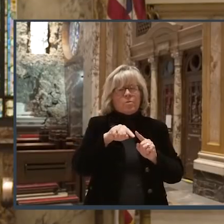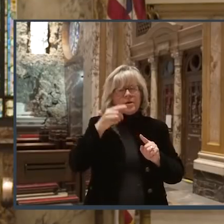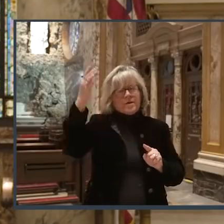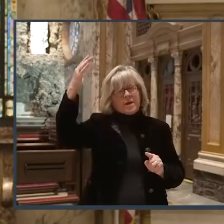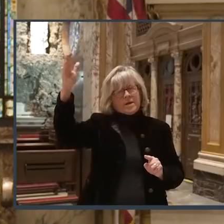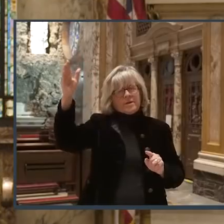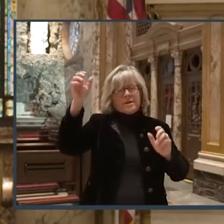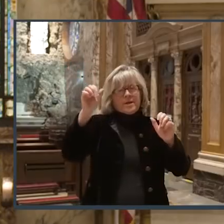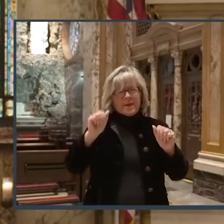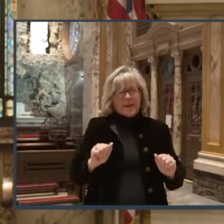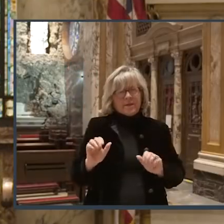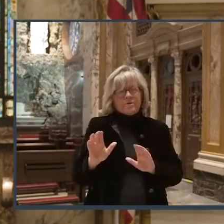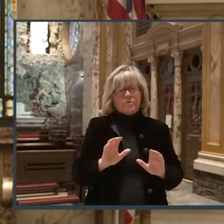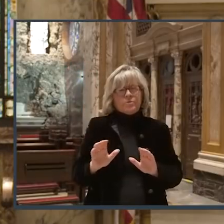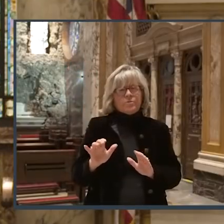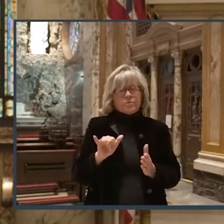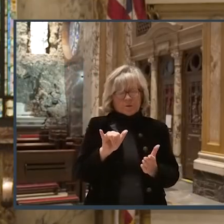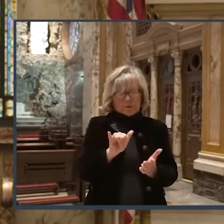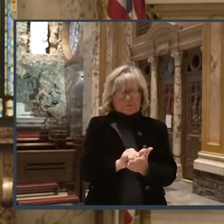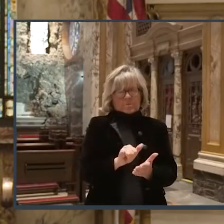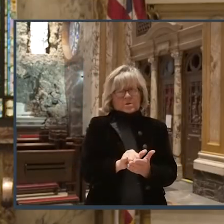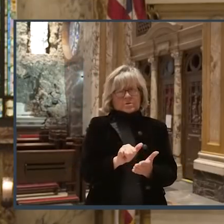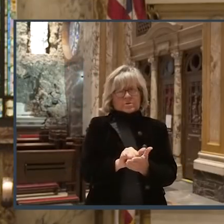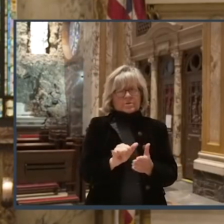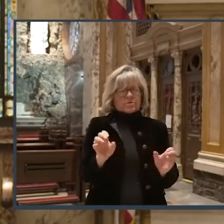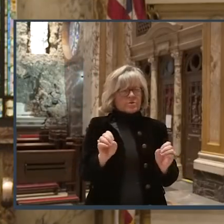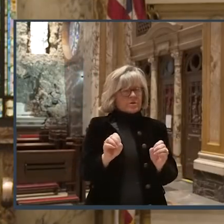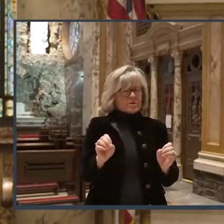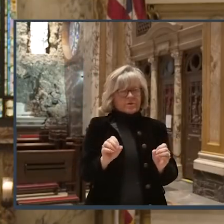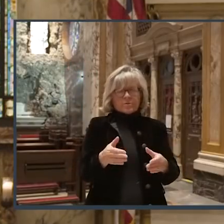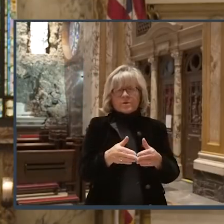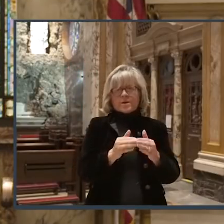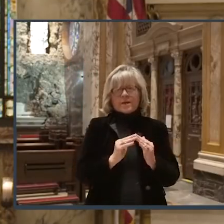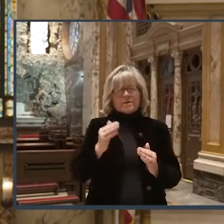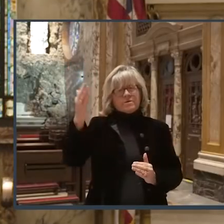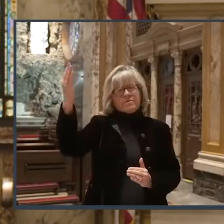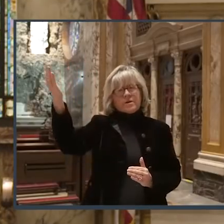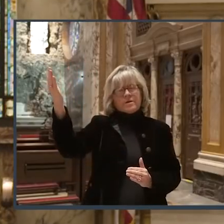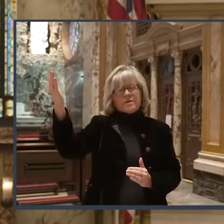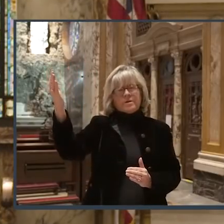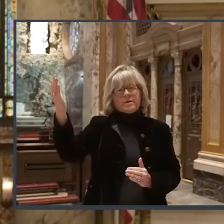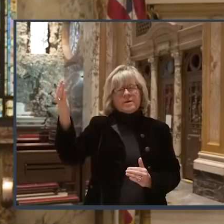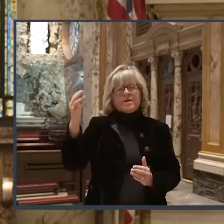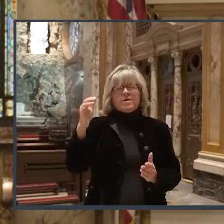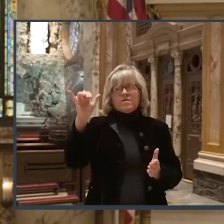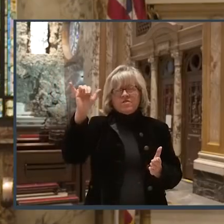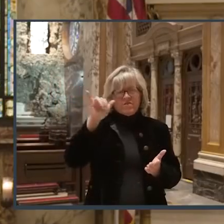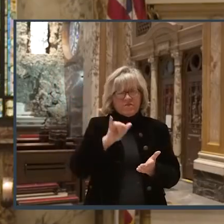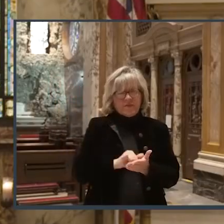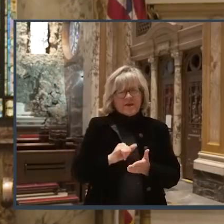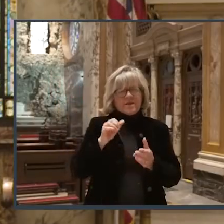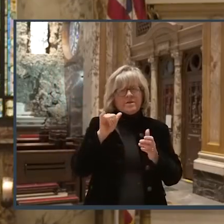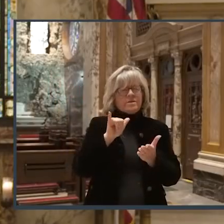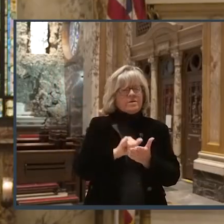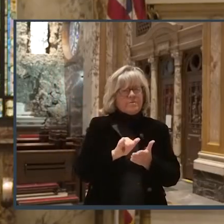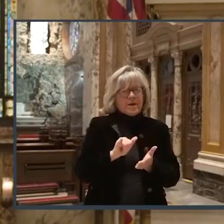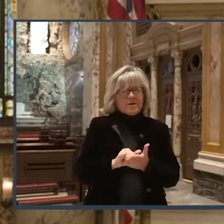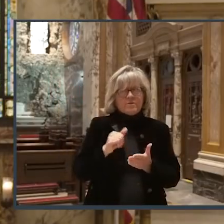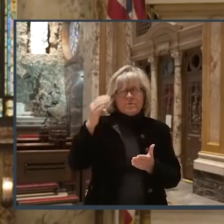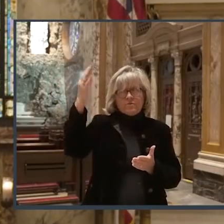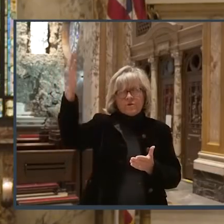impossible. There is nothing that we could ever ask of God that would be impossible for him to do for